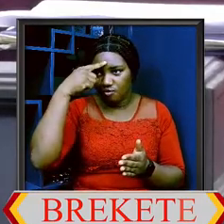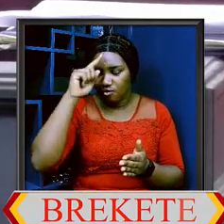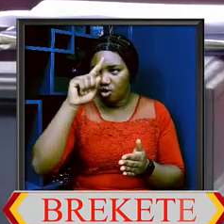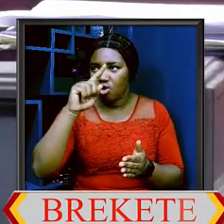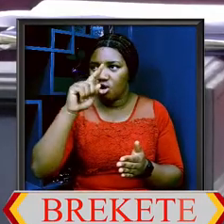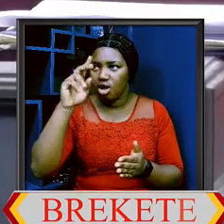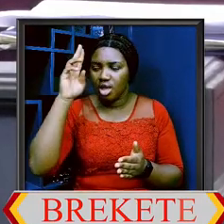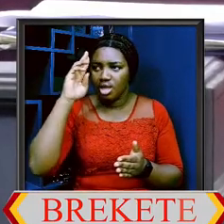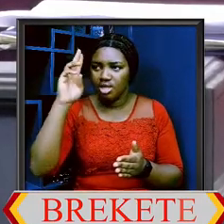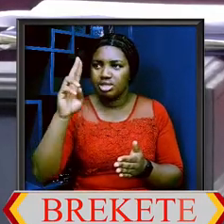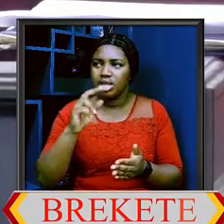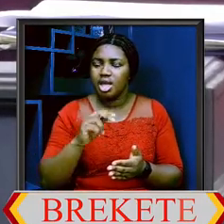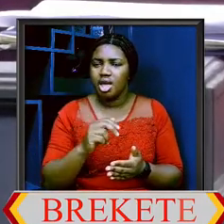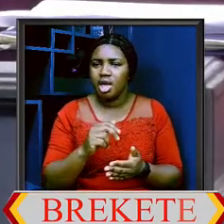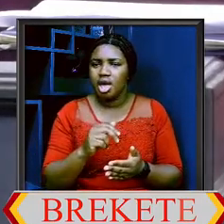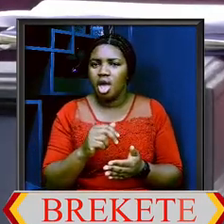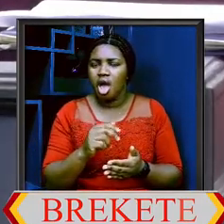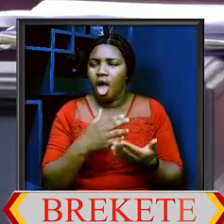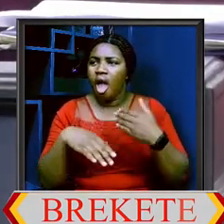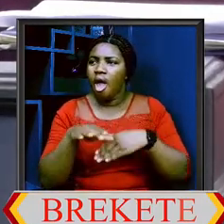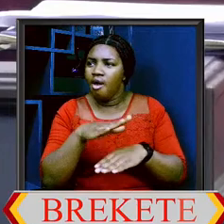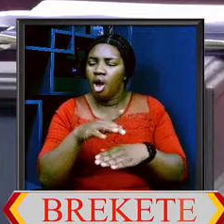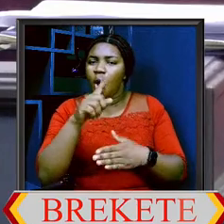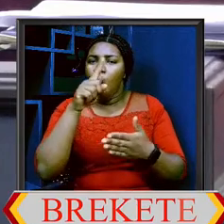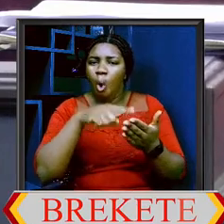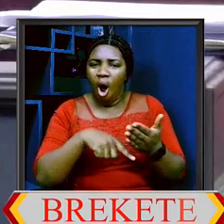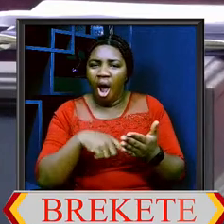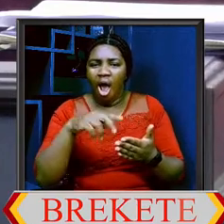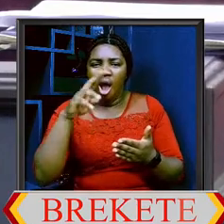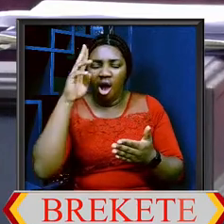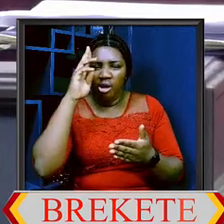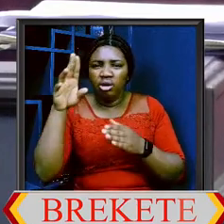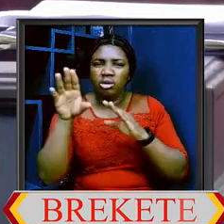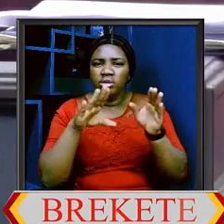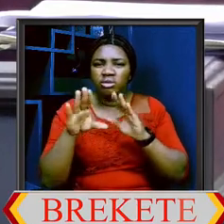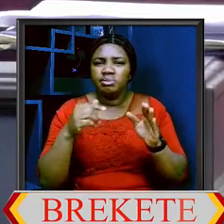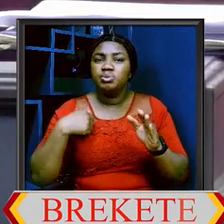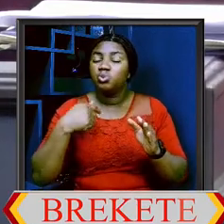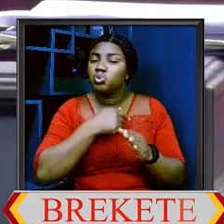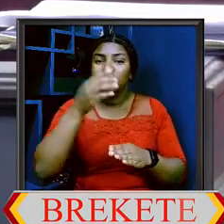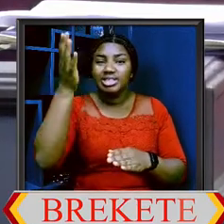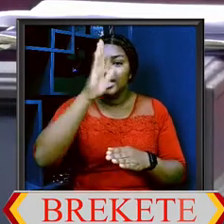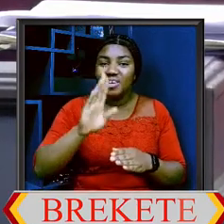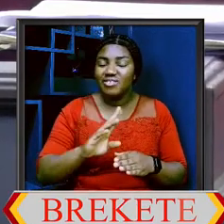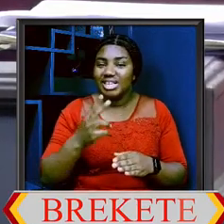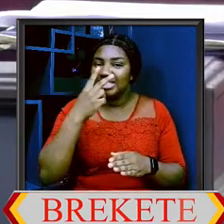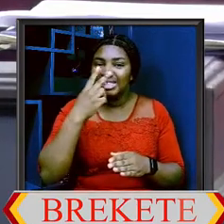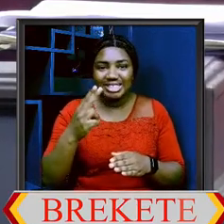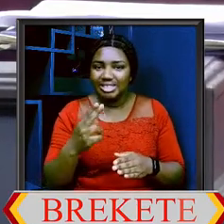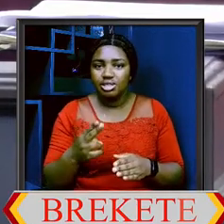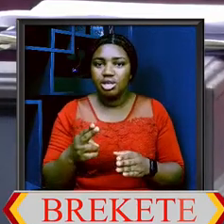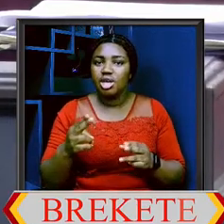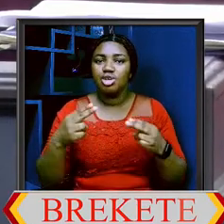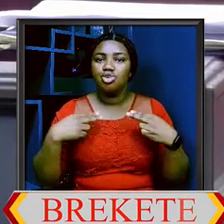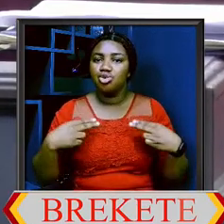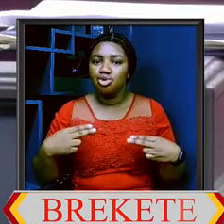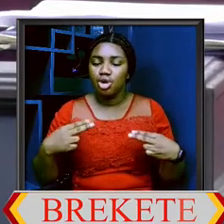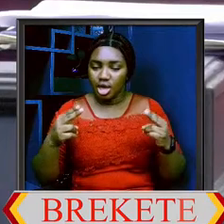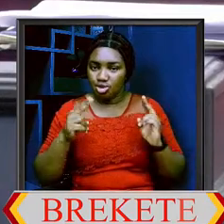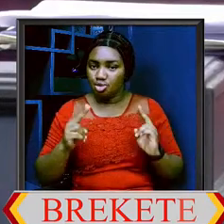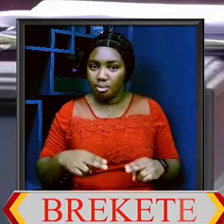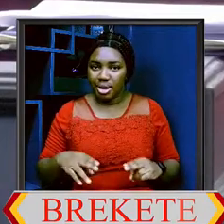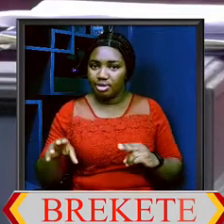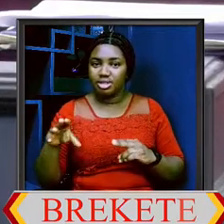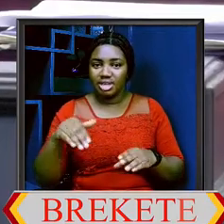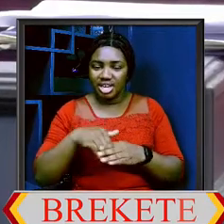get that heaven amen because what I made is doing we we never even see human being for this Nigeria is